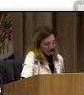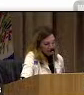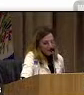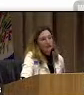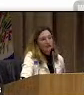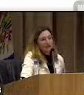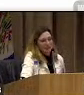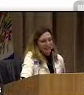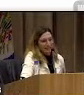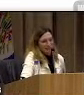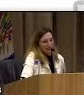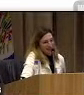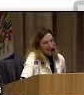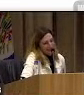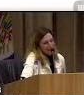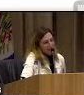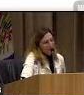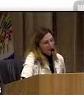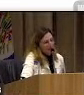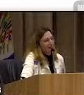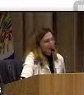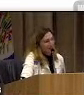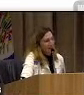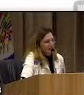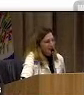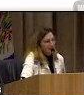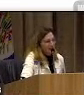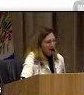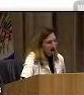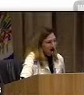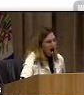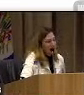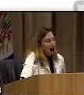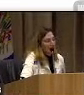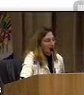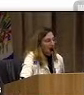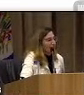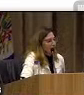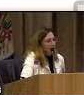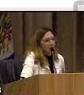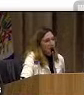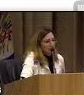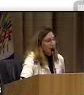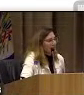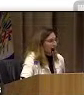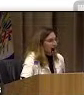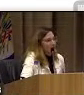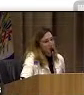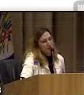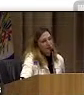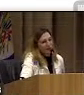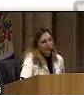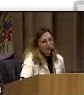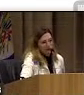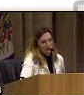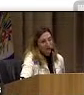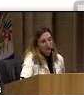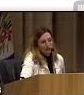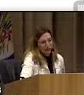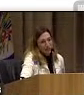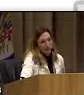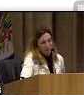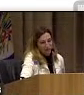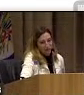Good morning, everyone. So I can't start this presentation without thanking the OPAS,